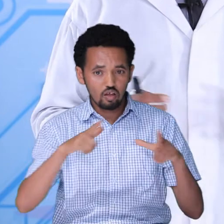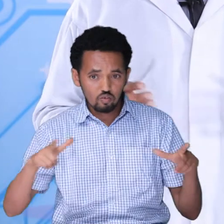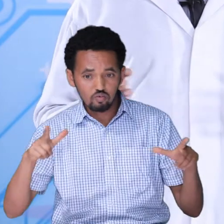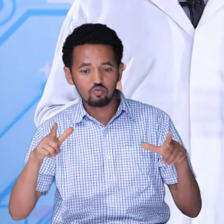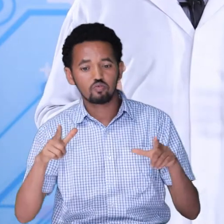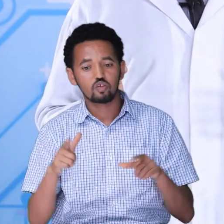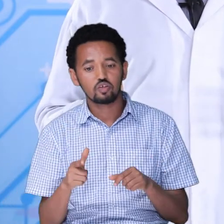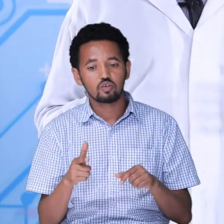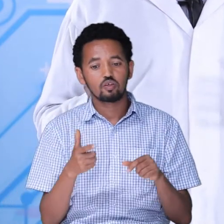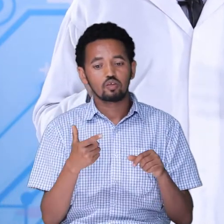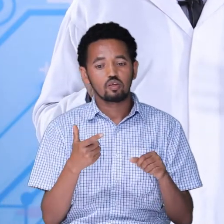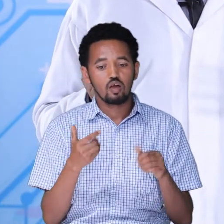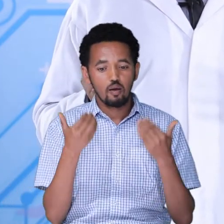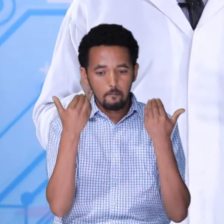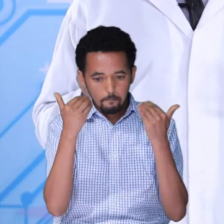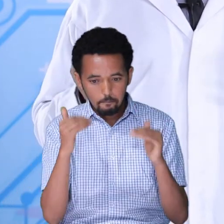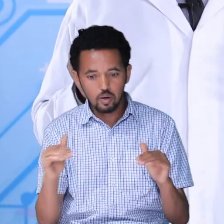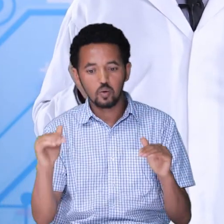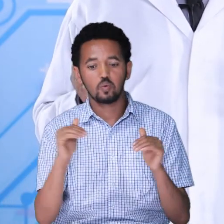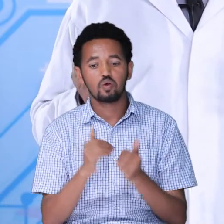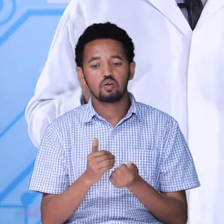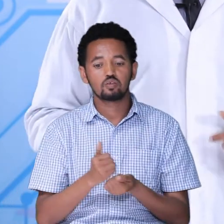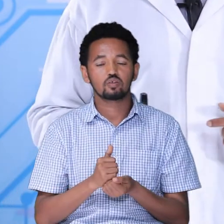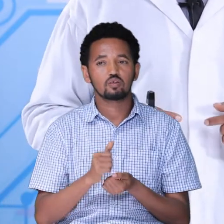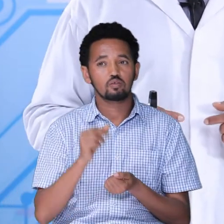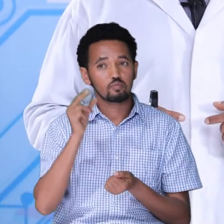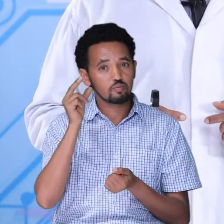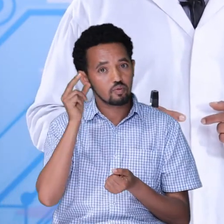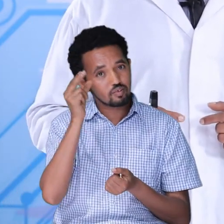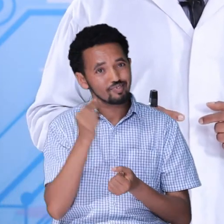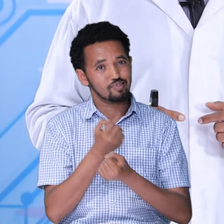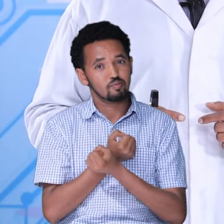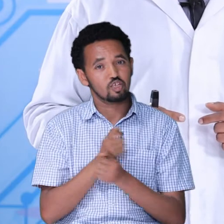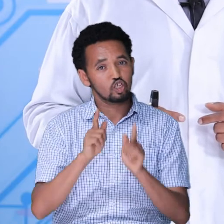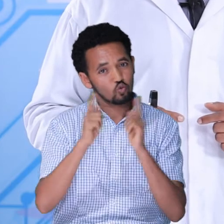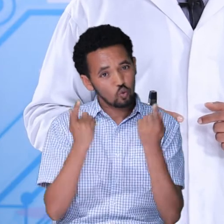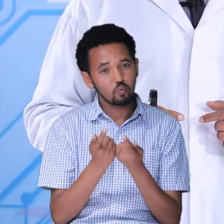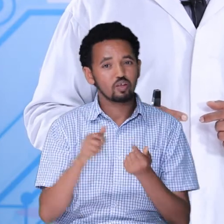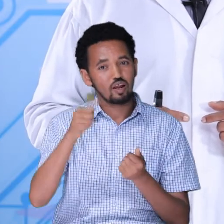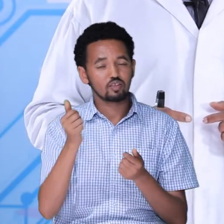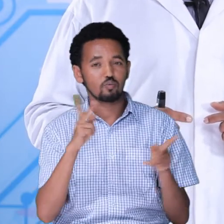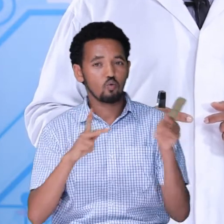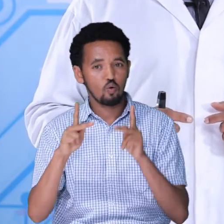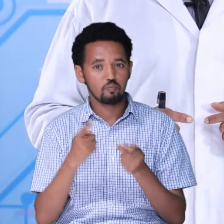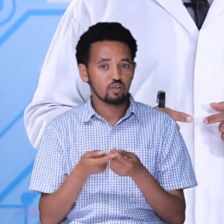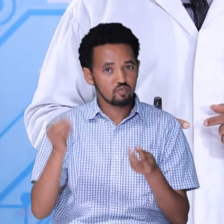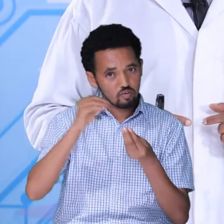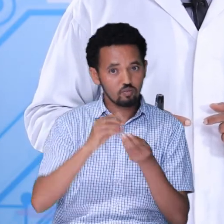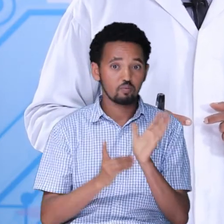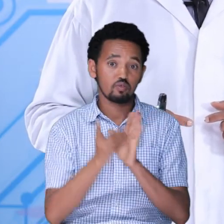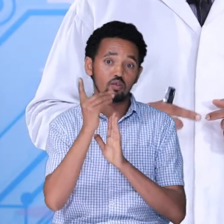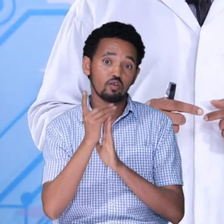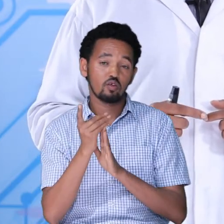tolerance among the African ethnic groups. It was another problem for the development of